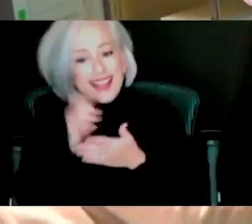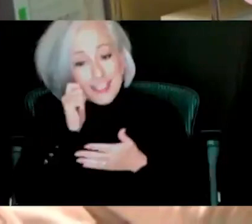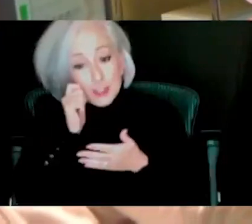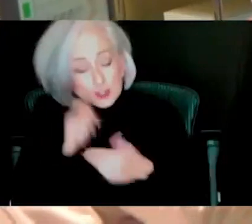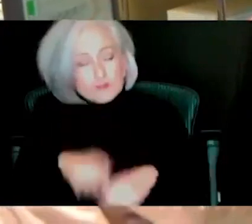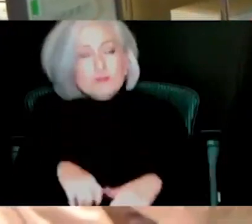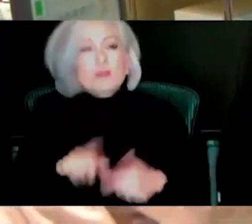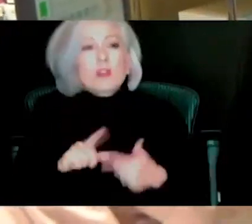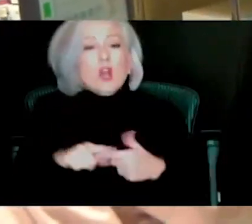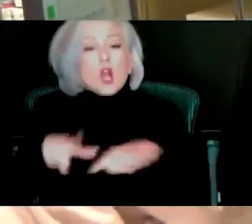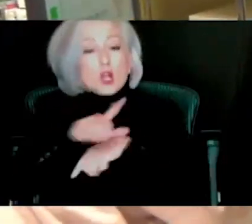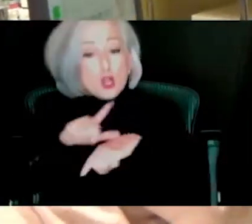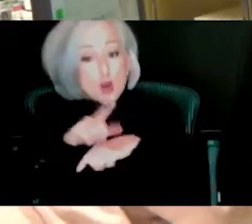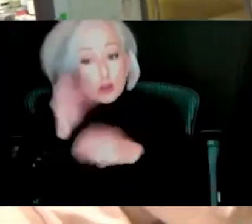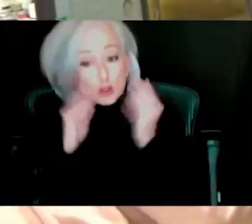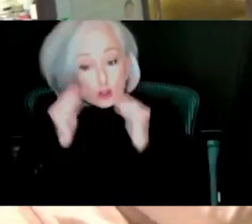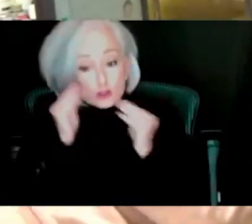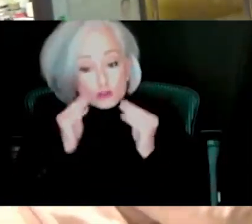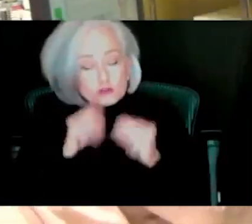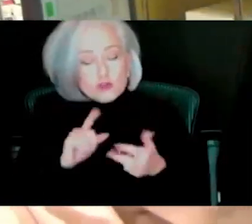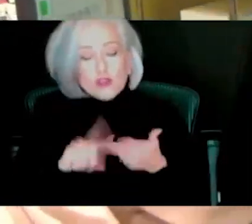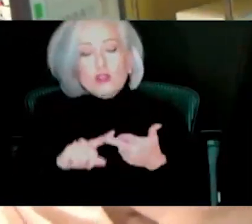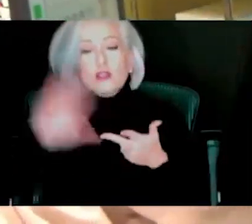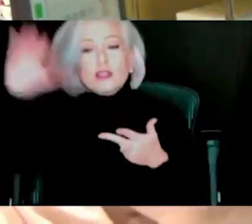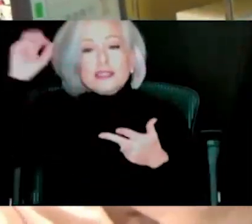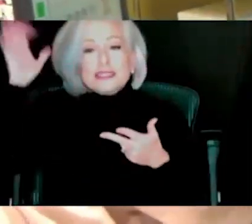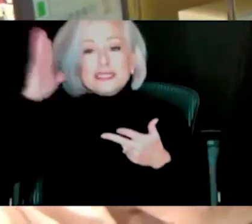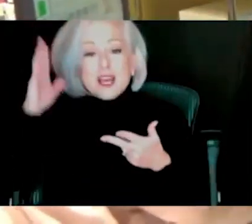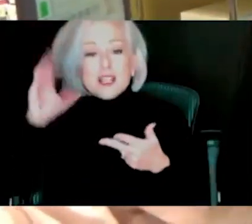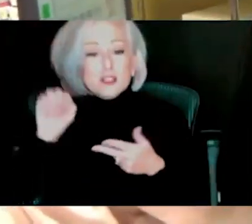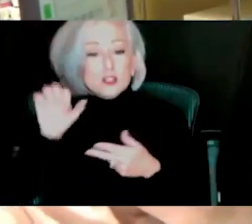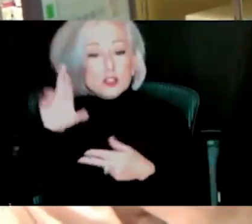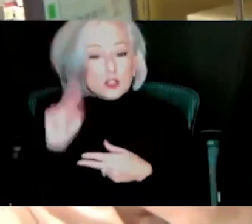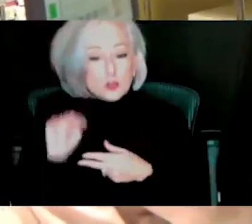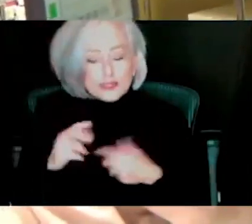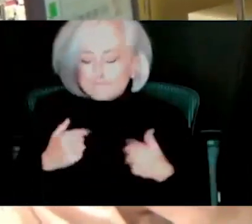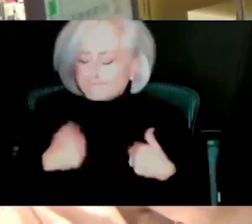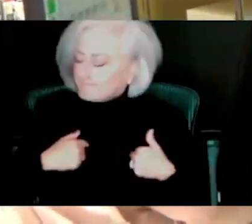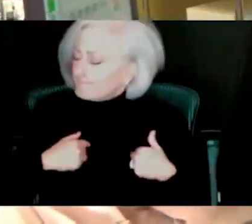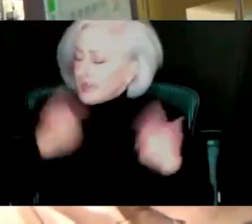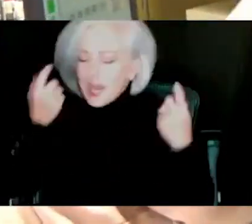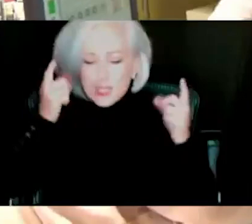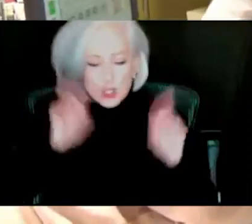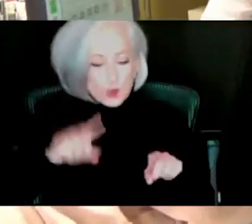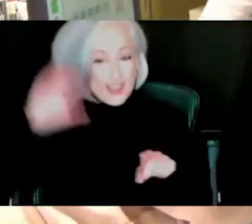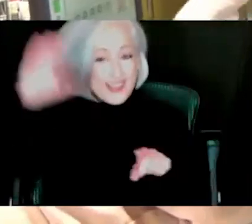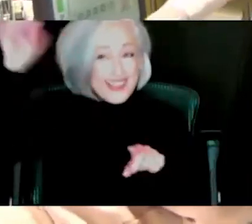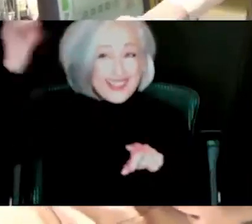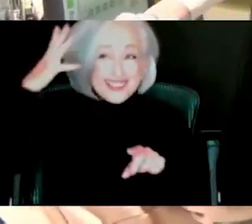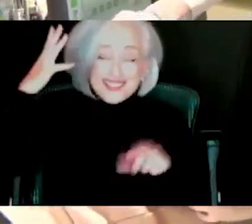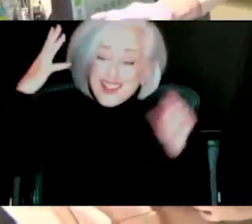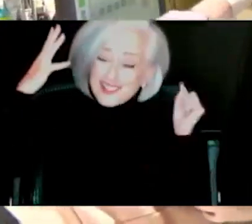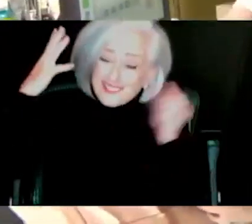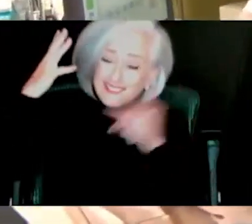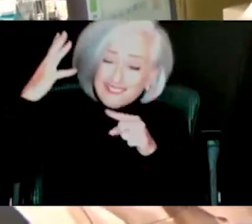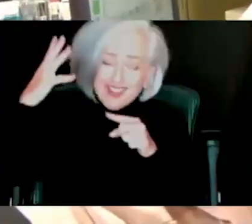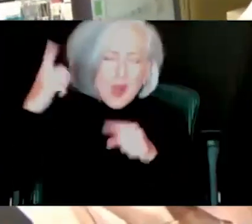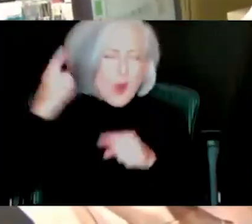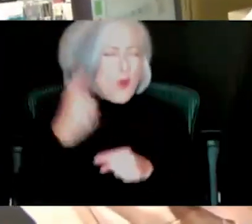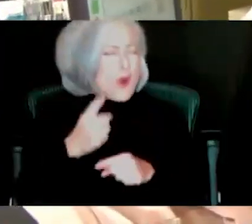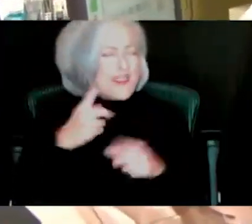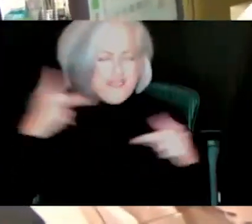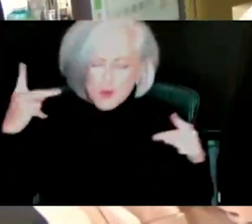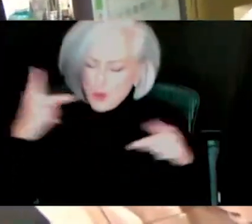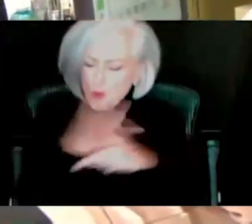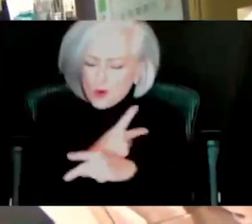and even the sunscreen. Because again, I completely agree. The sun is one of the worst things that happens to a